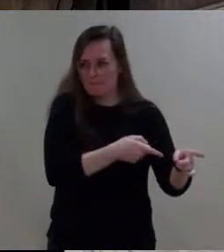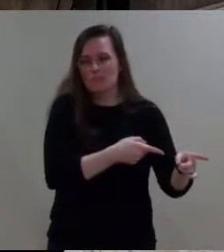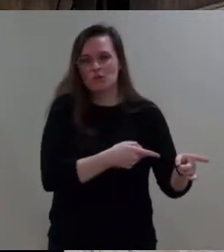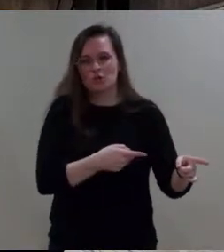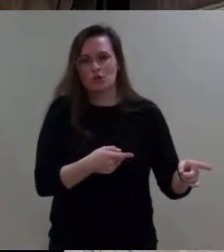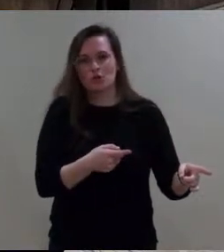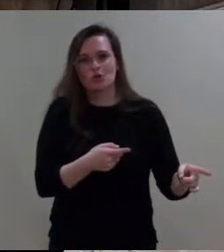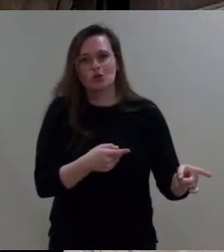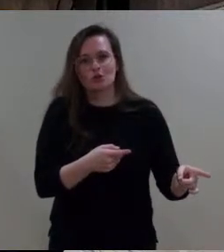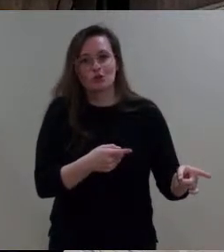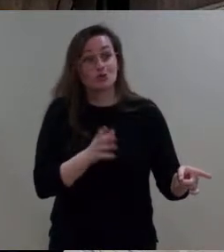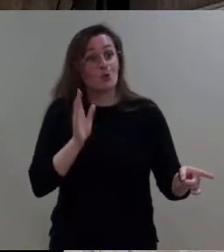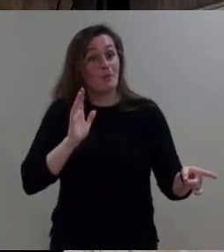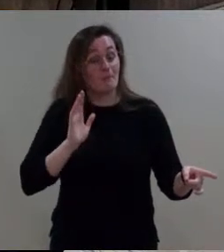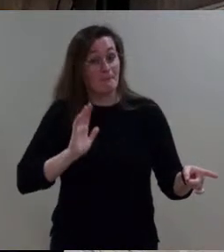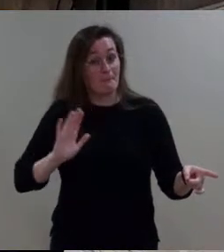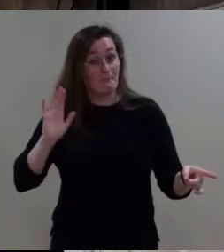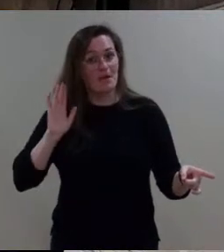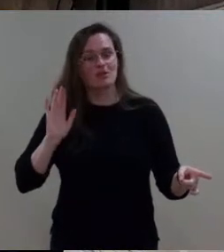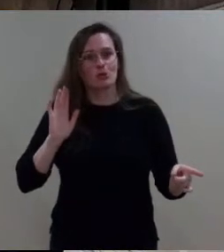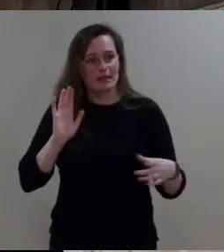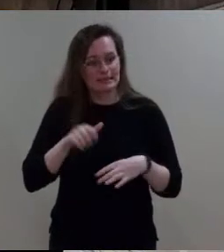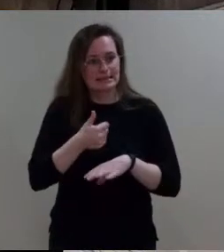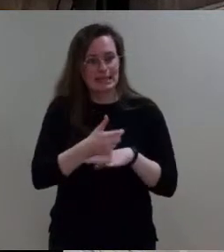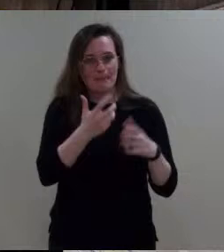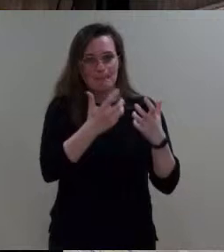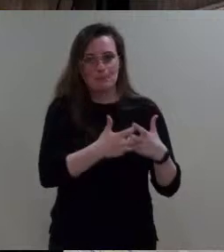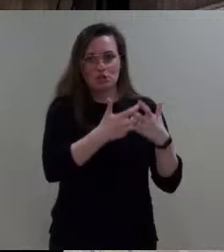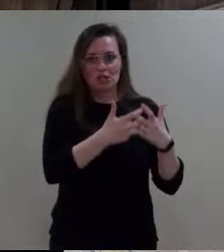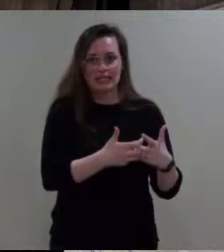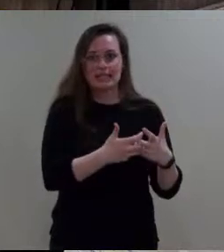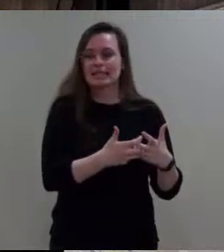yellow, but it wasn't that way at all, and they had set up the machines to do